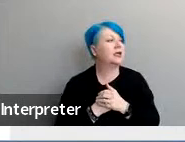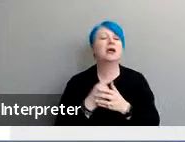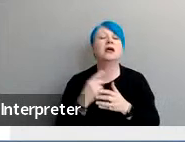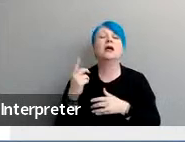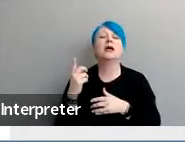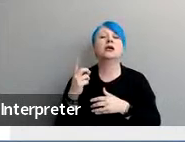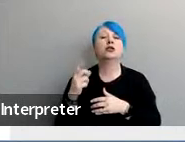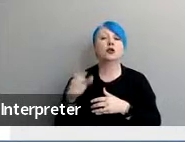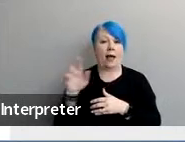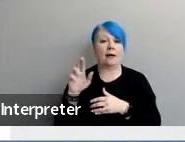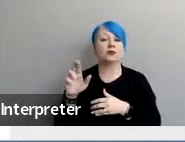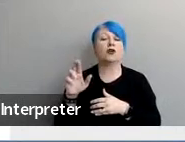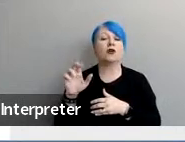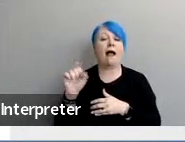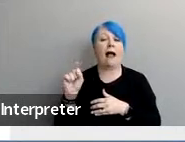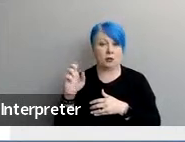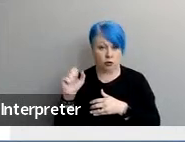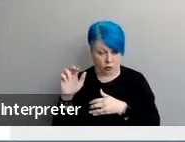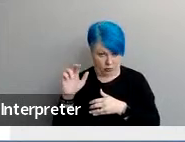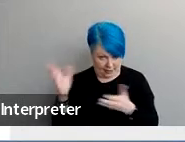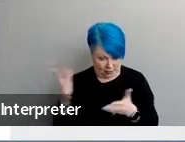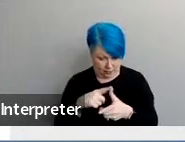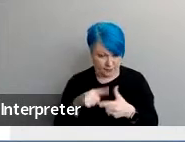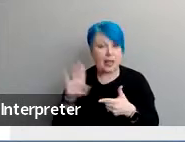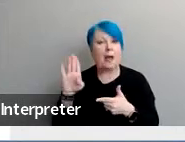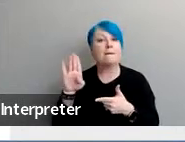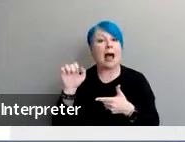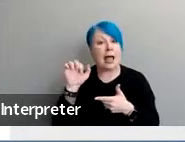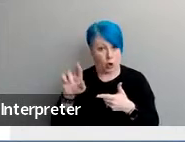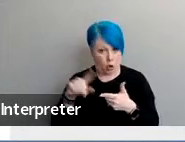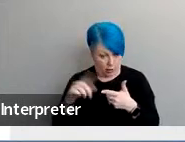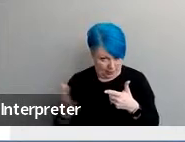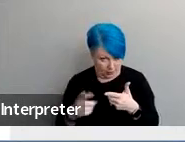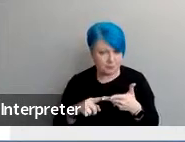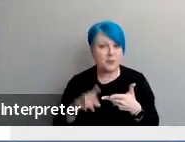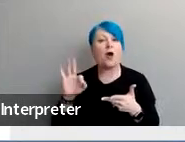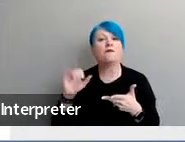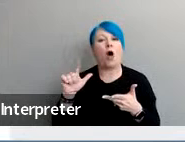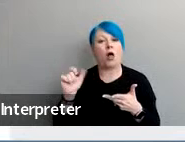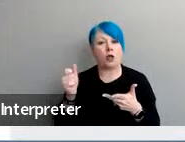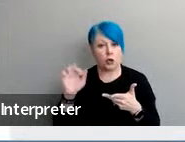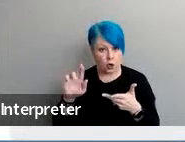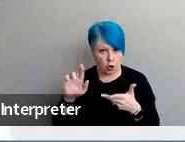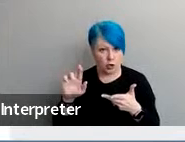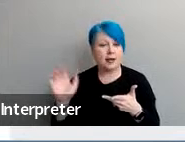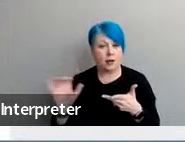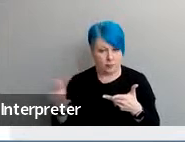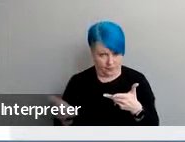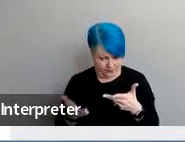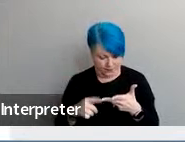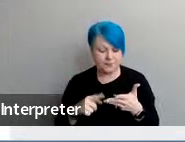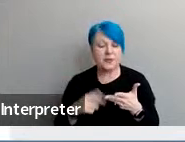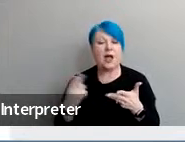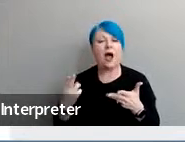Director Asna? Here. Director Byer? Here. Director Faulkner? Here. Director